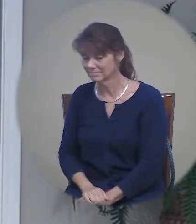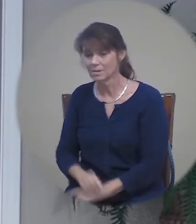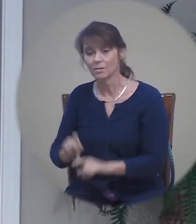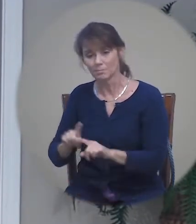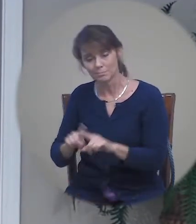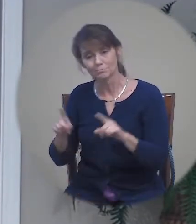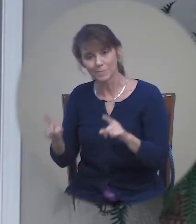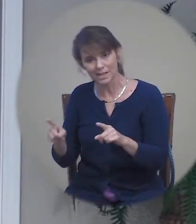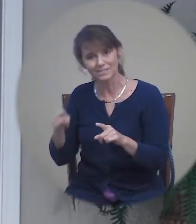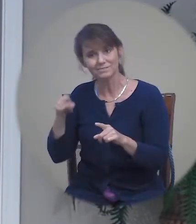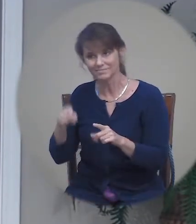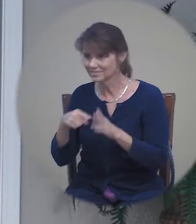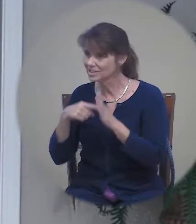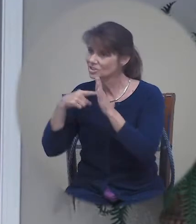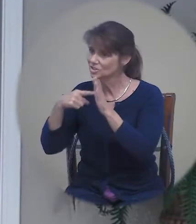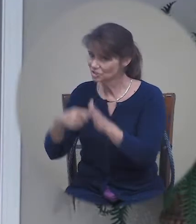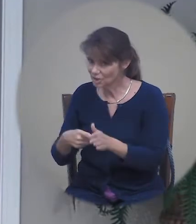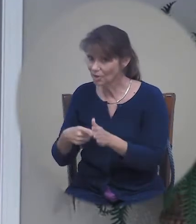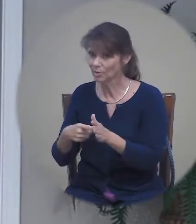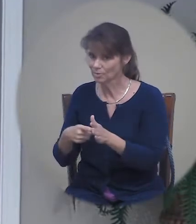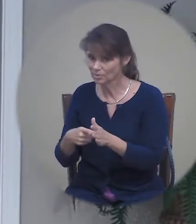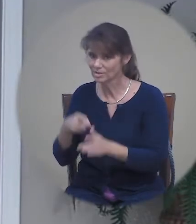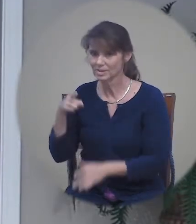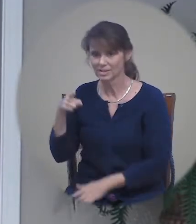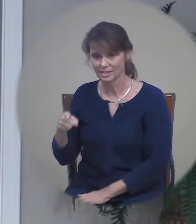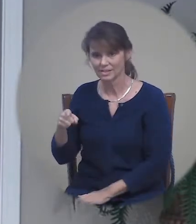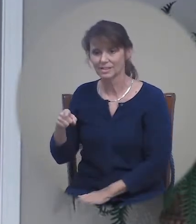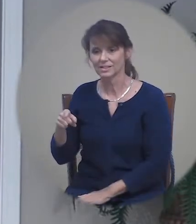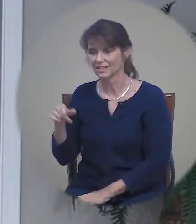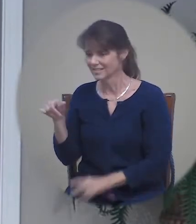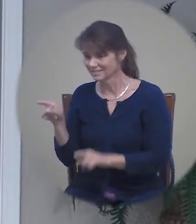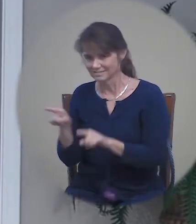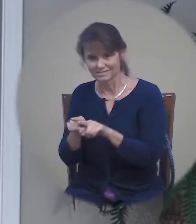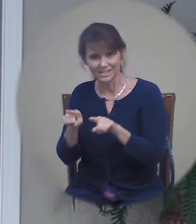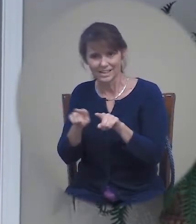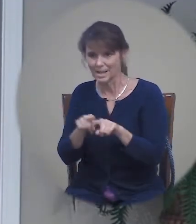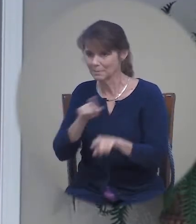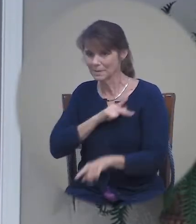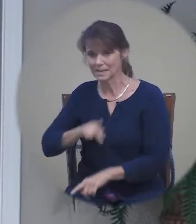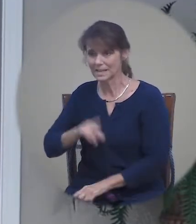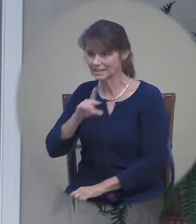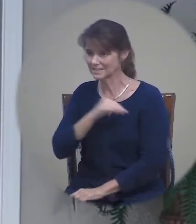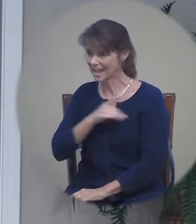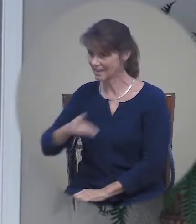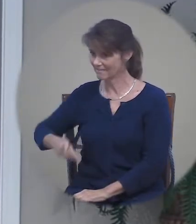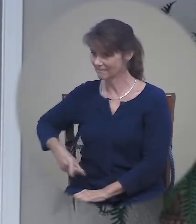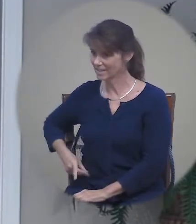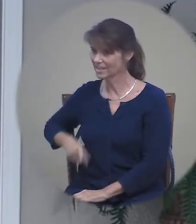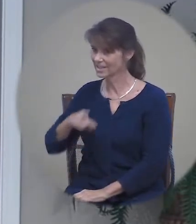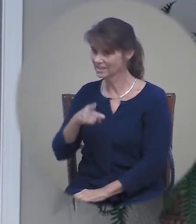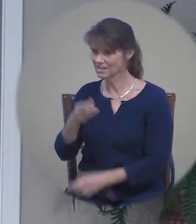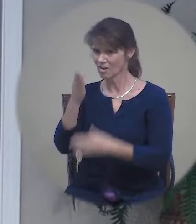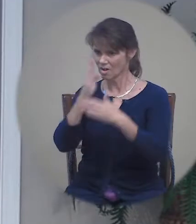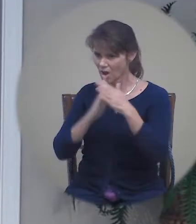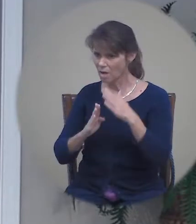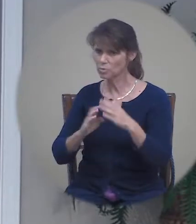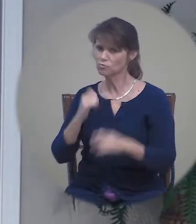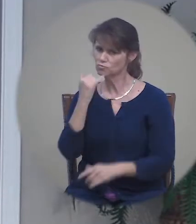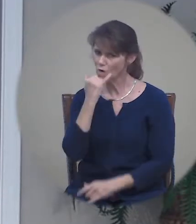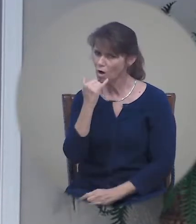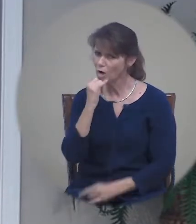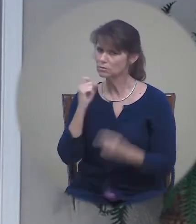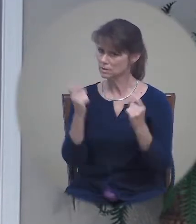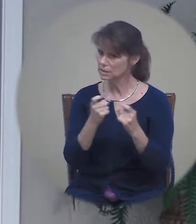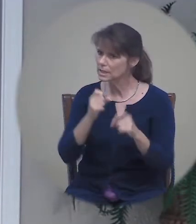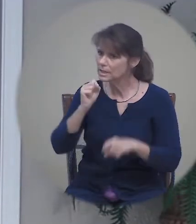some ways, this is the epitome of King David. Someone who is humble enough to admit his wrongs and